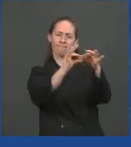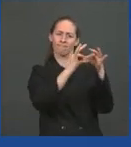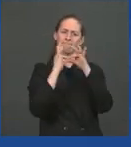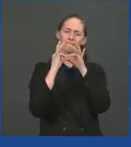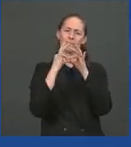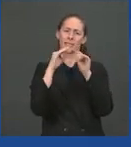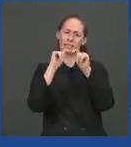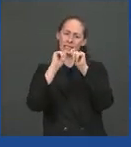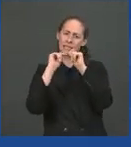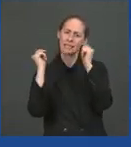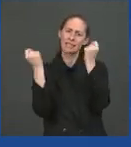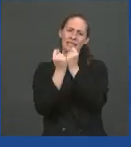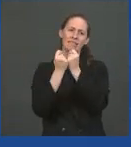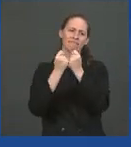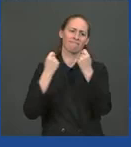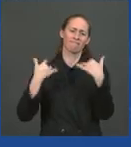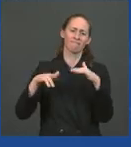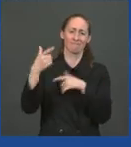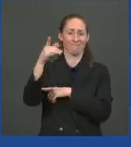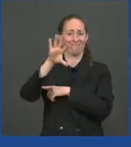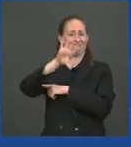points.